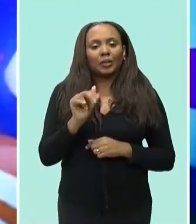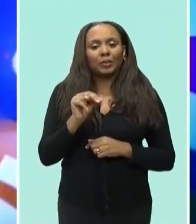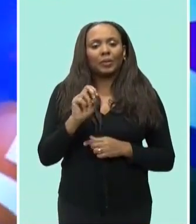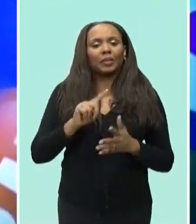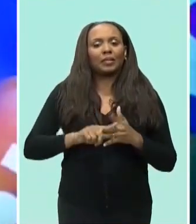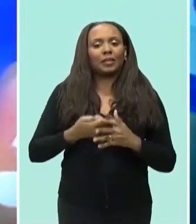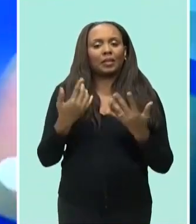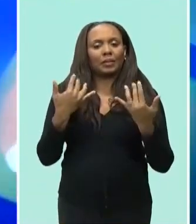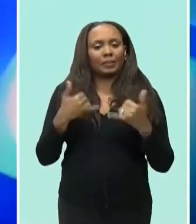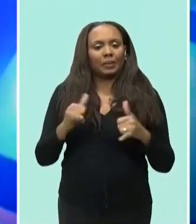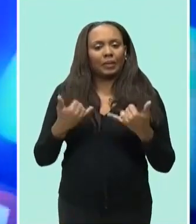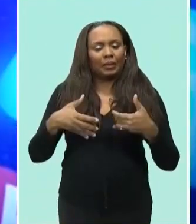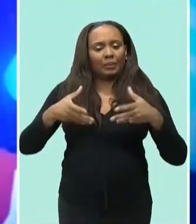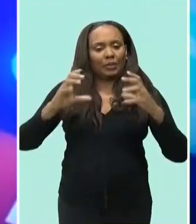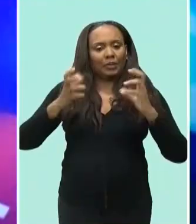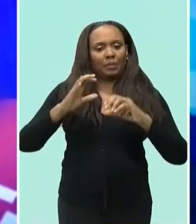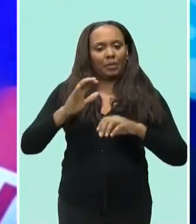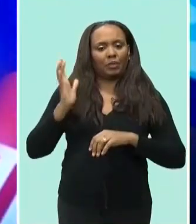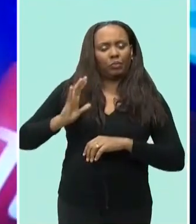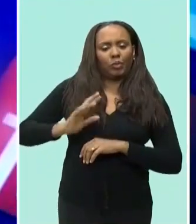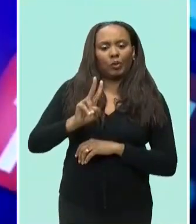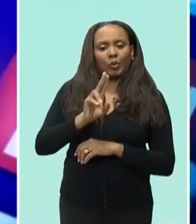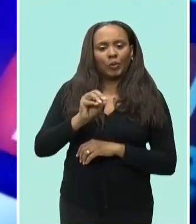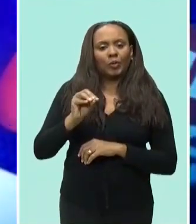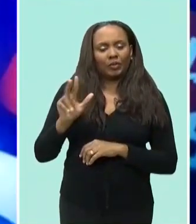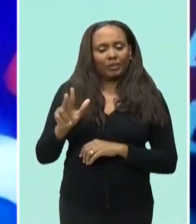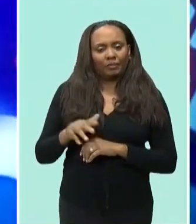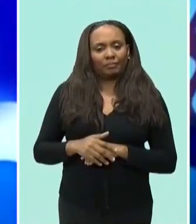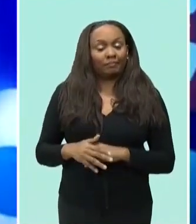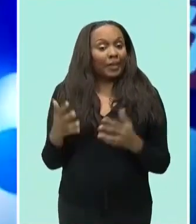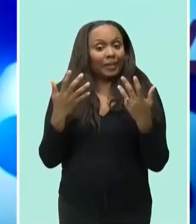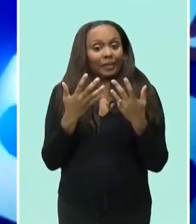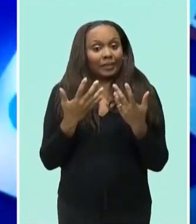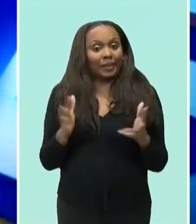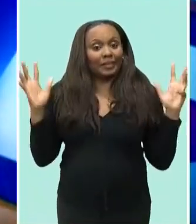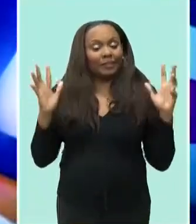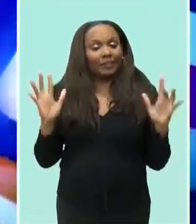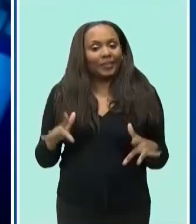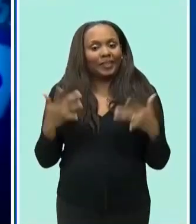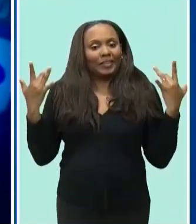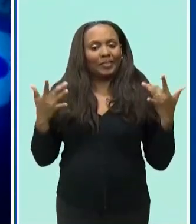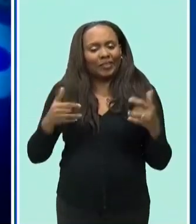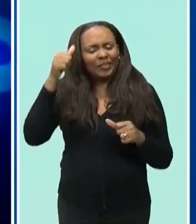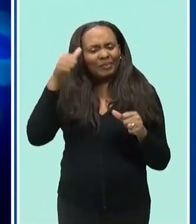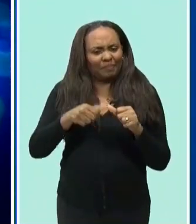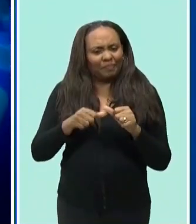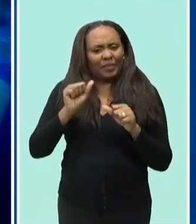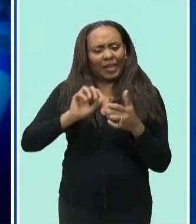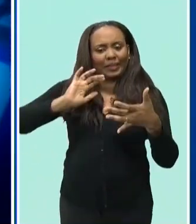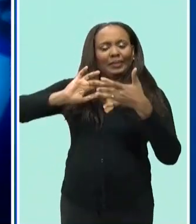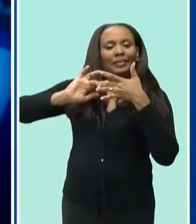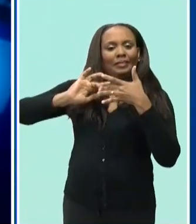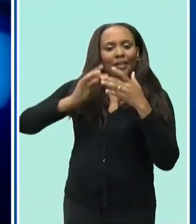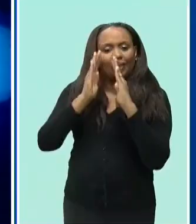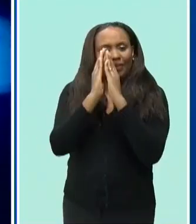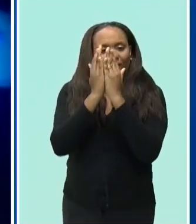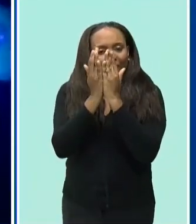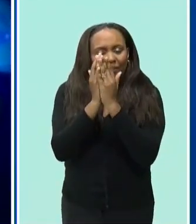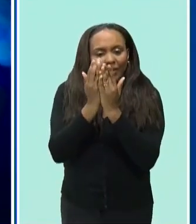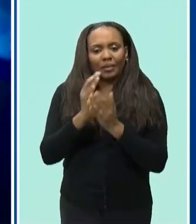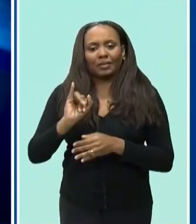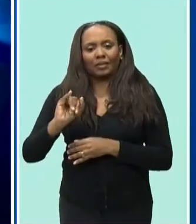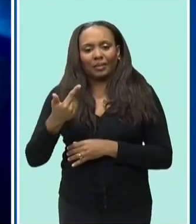way back in 2003. And that's all the time we have for What's Trending this evening. Remember, though, you can find us easily on